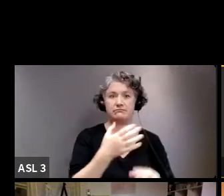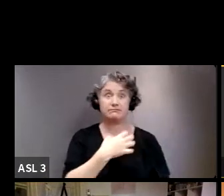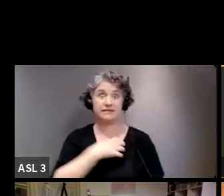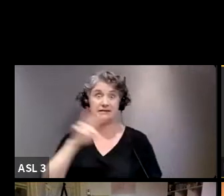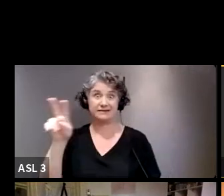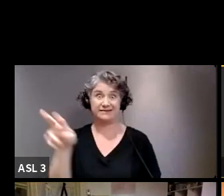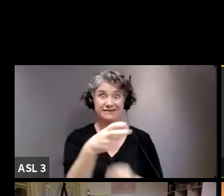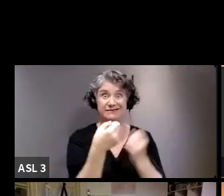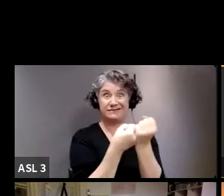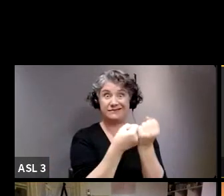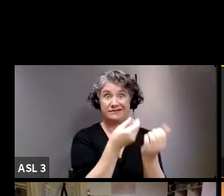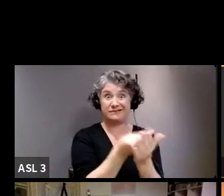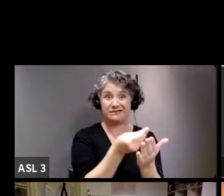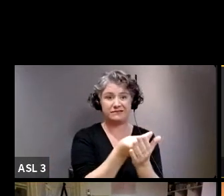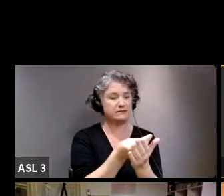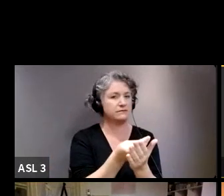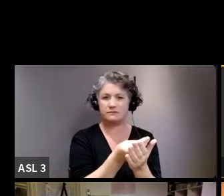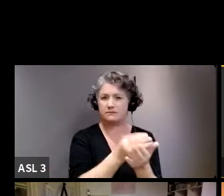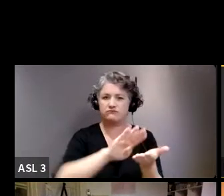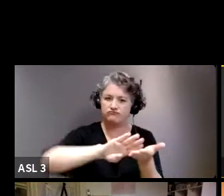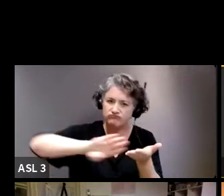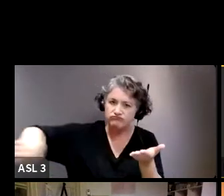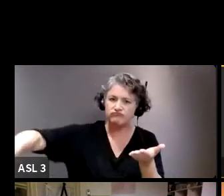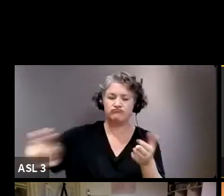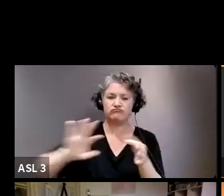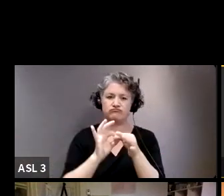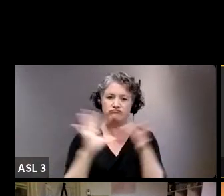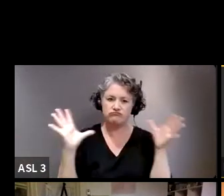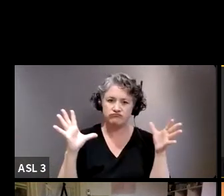that there's going to be no police at the table